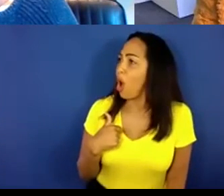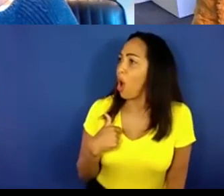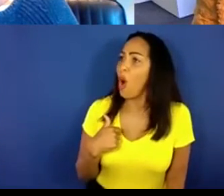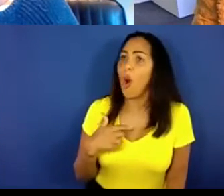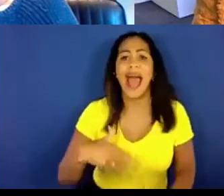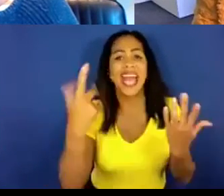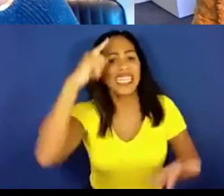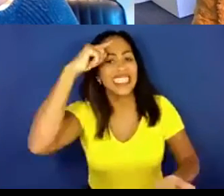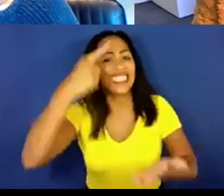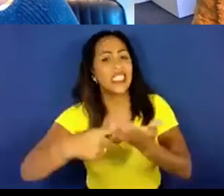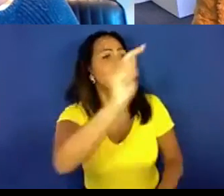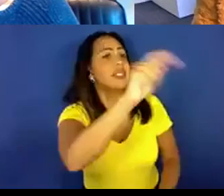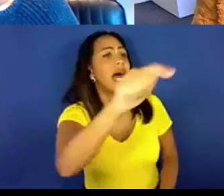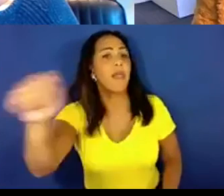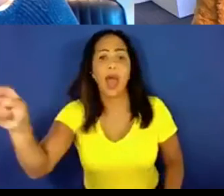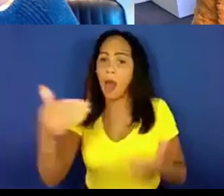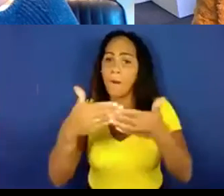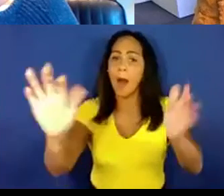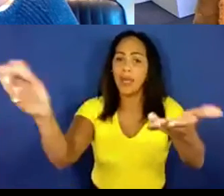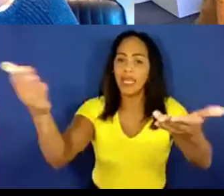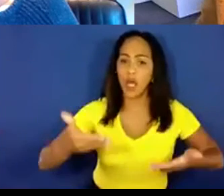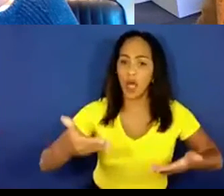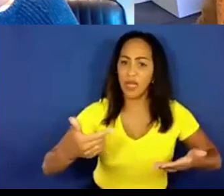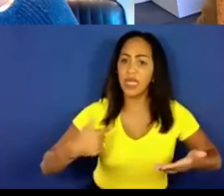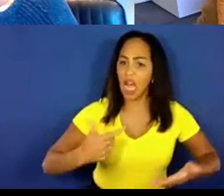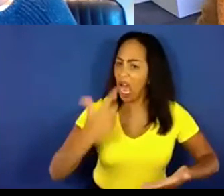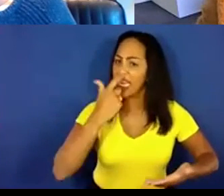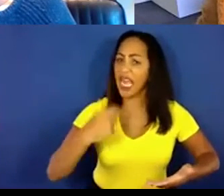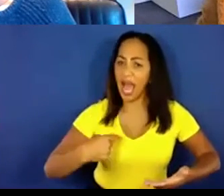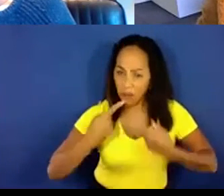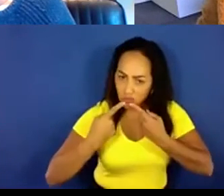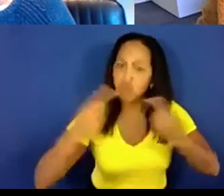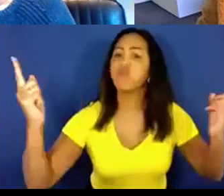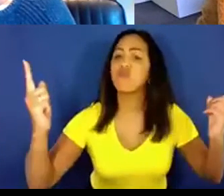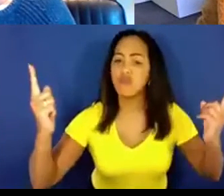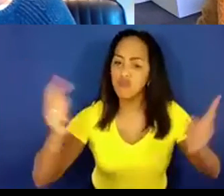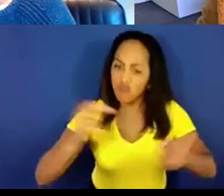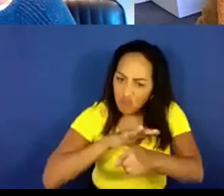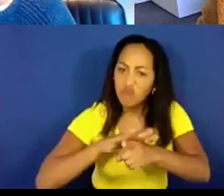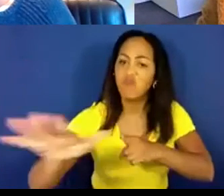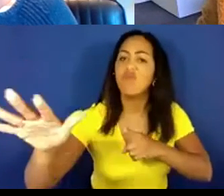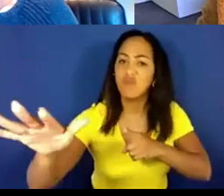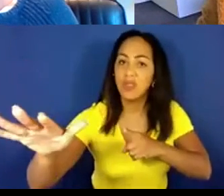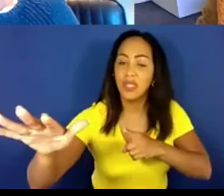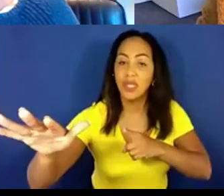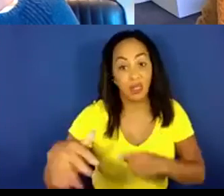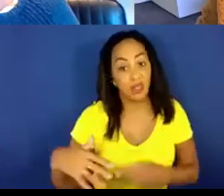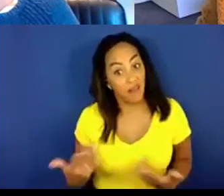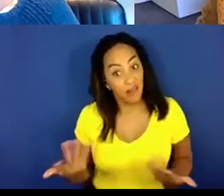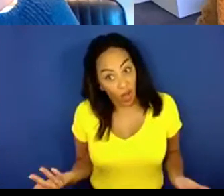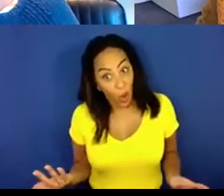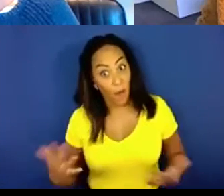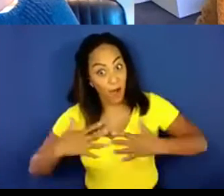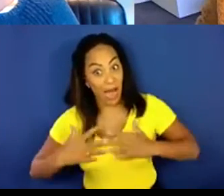the public services they use. They were two of the key things that we were tasked with achieving. And so for me, that felt really